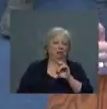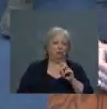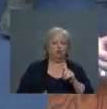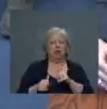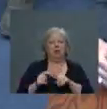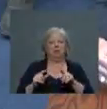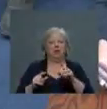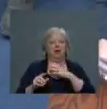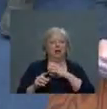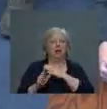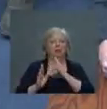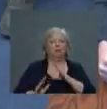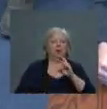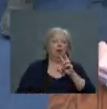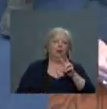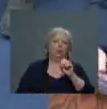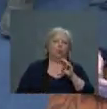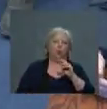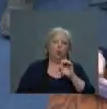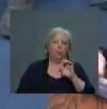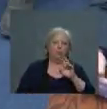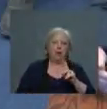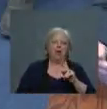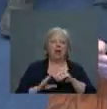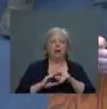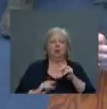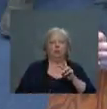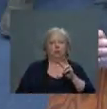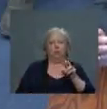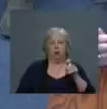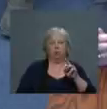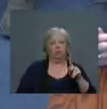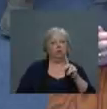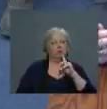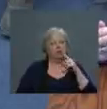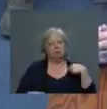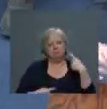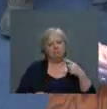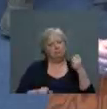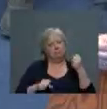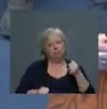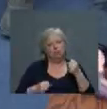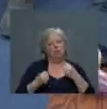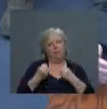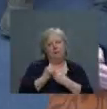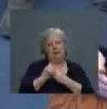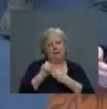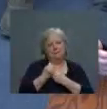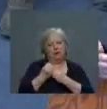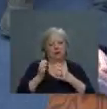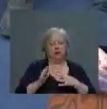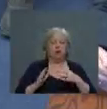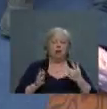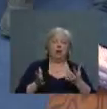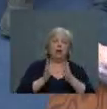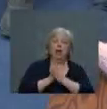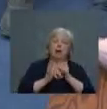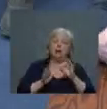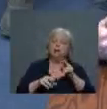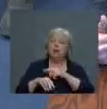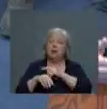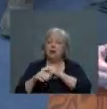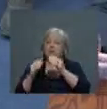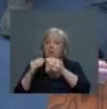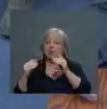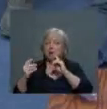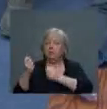in Northwest Arkansas has been a strong advocate of this, and AFSCME at the national level has supported that